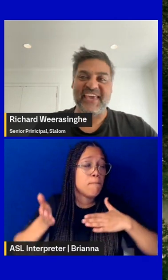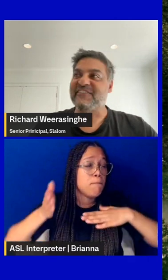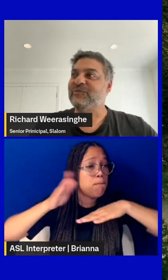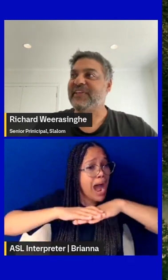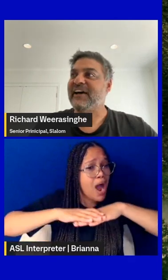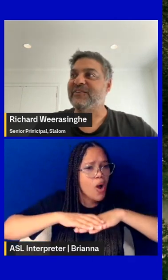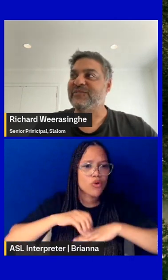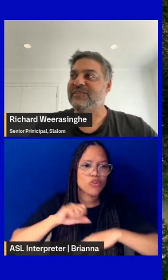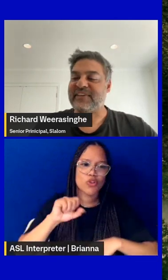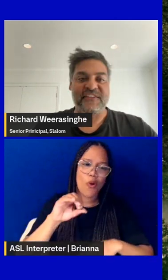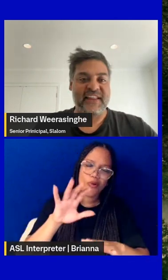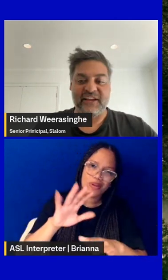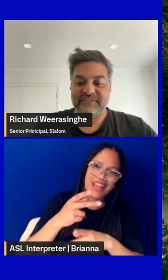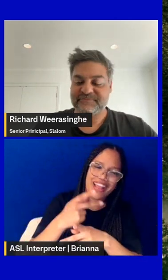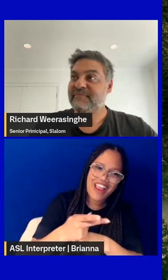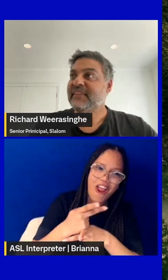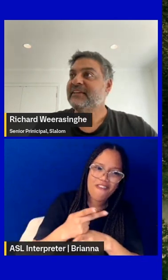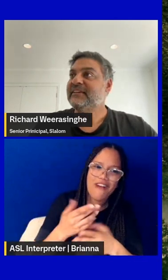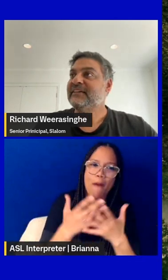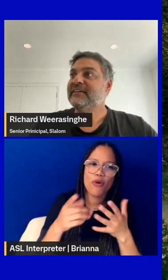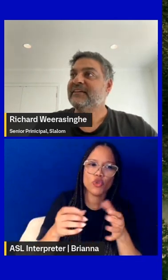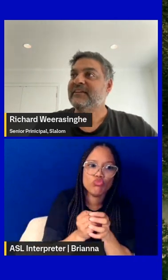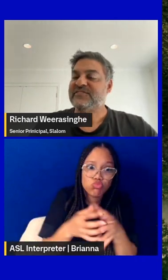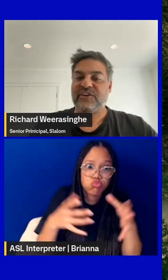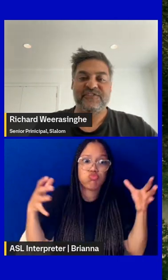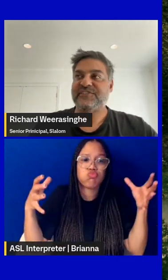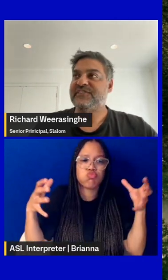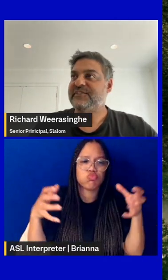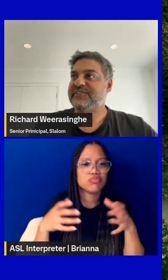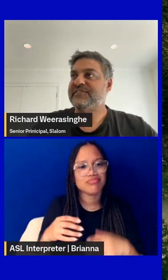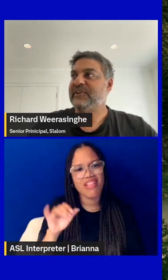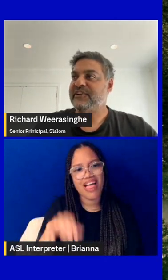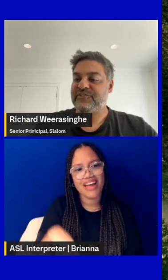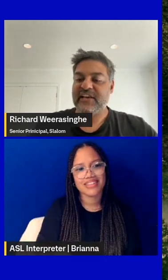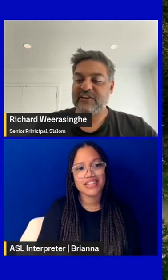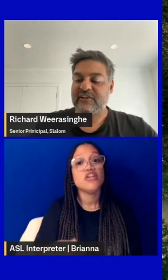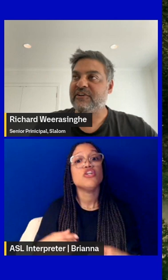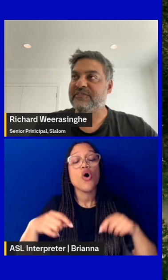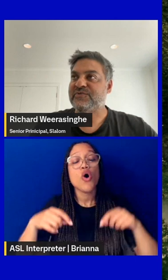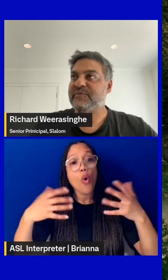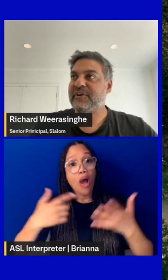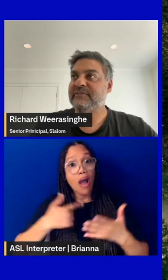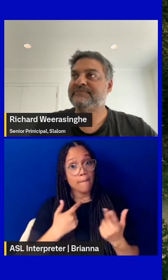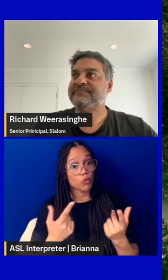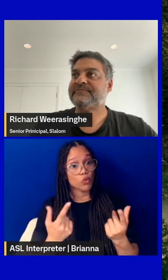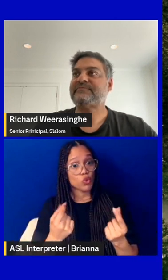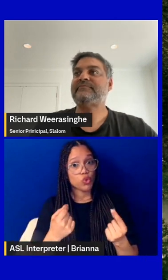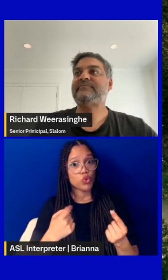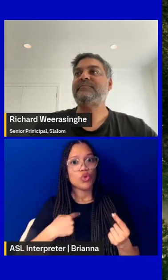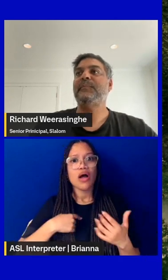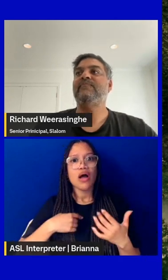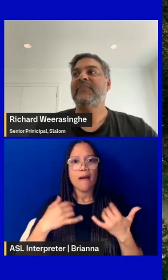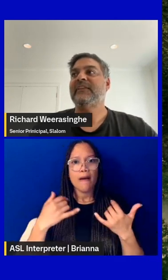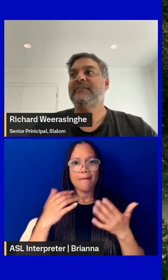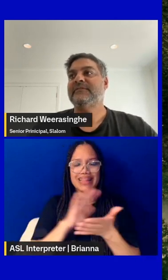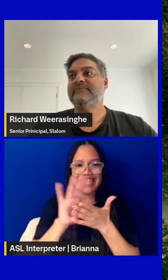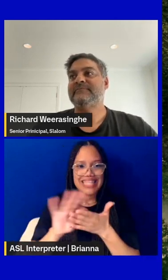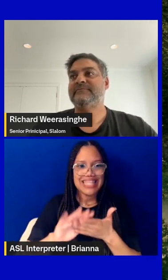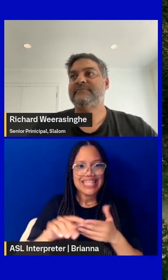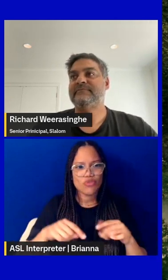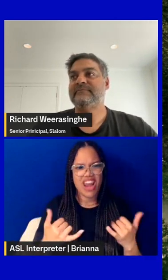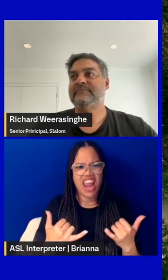be careful with how you scale that out. So this is what I'm going to do here. I'm going to clone this repo.